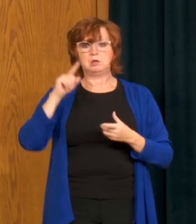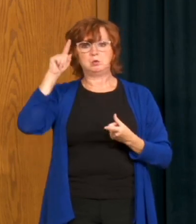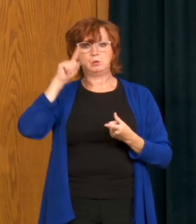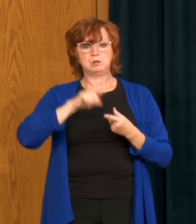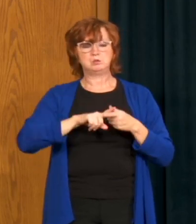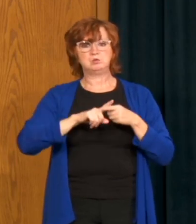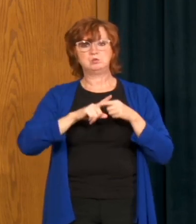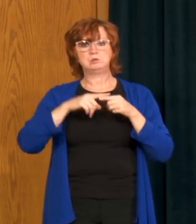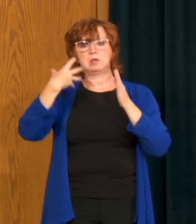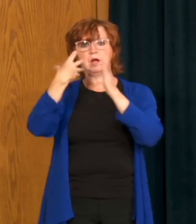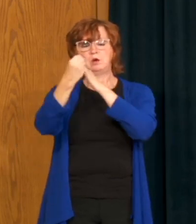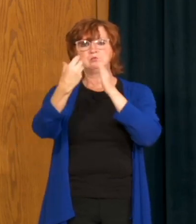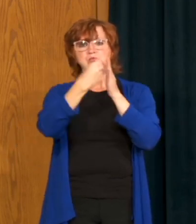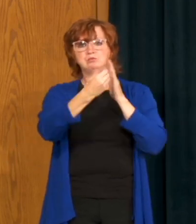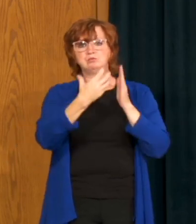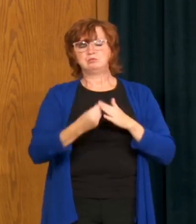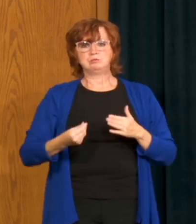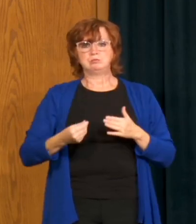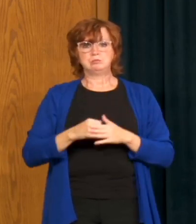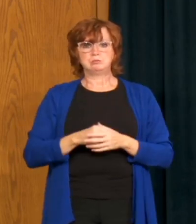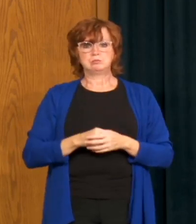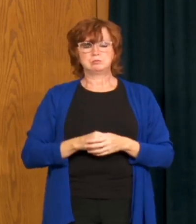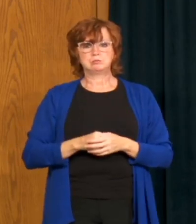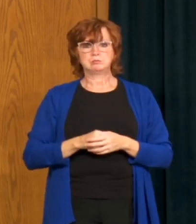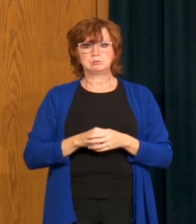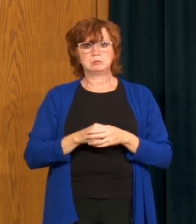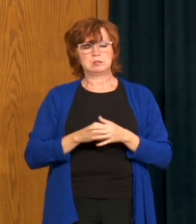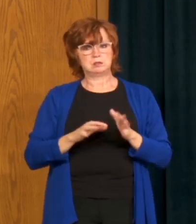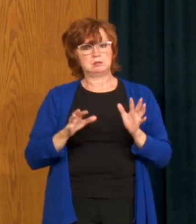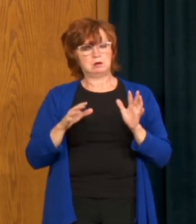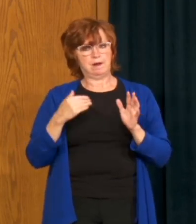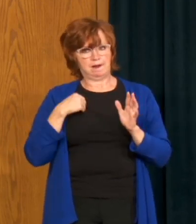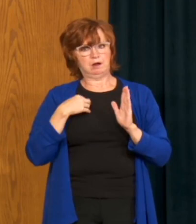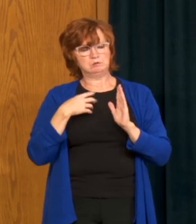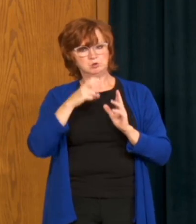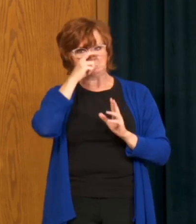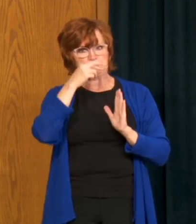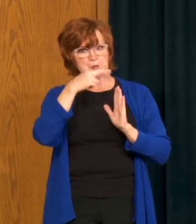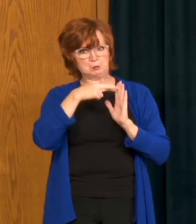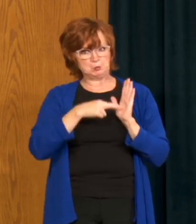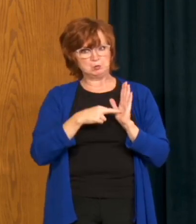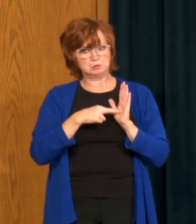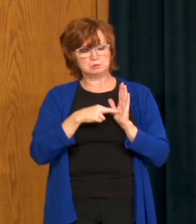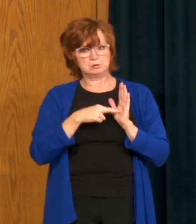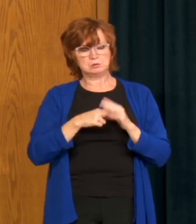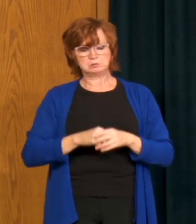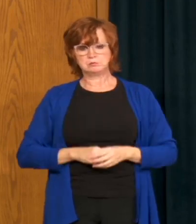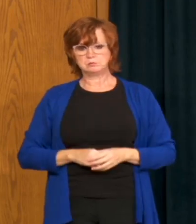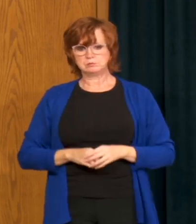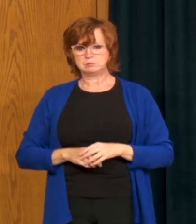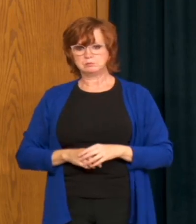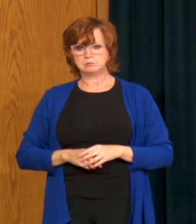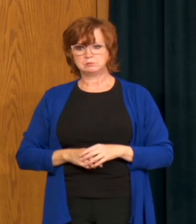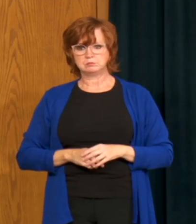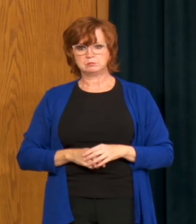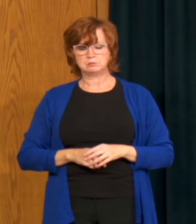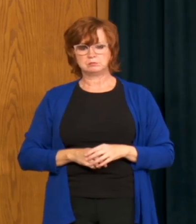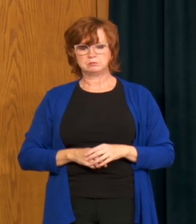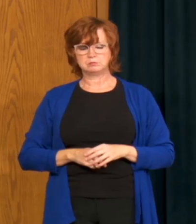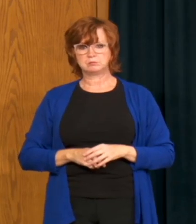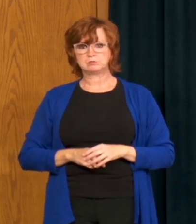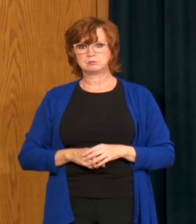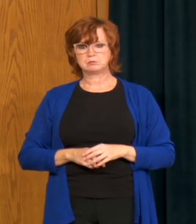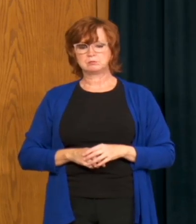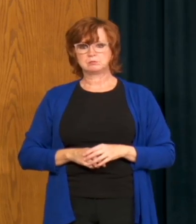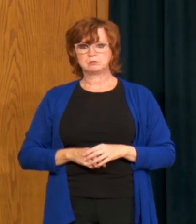And those those principles seem to be effective in settings where they've tried. But obviously, the plan